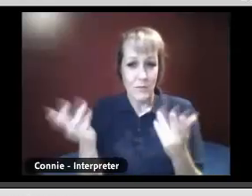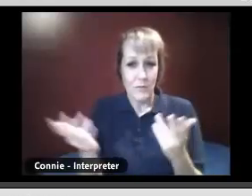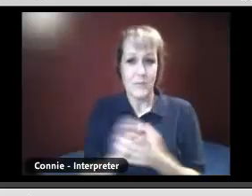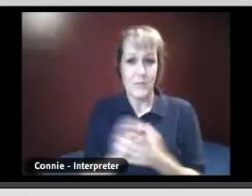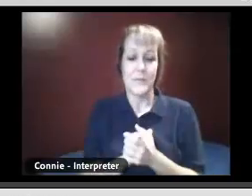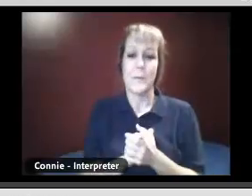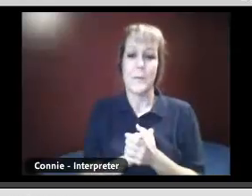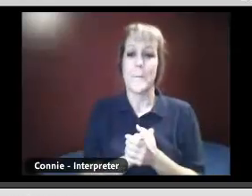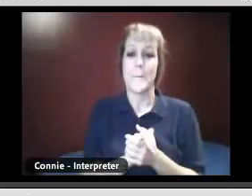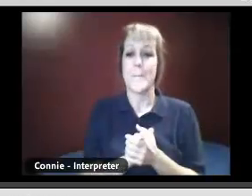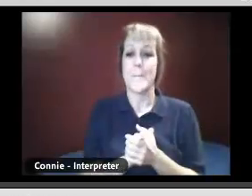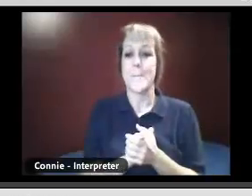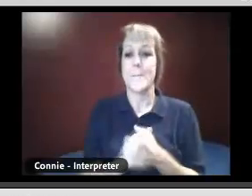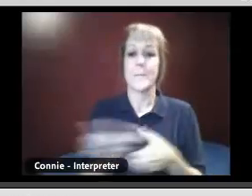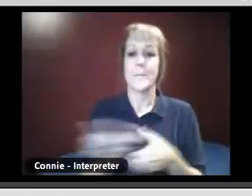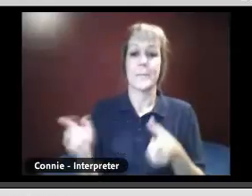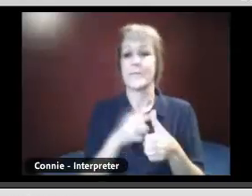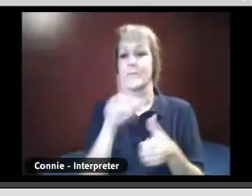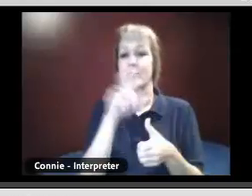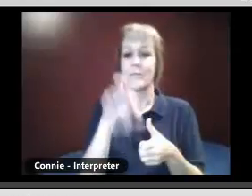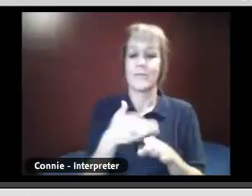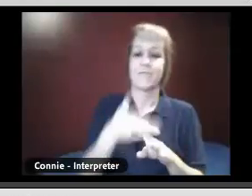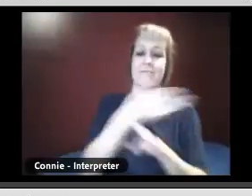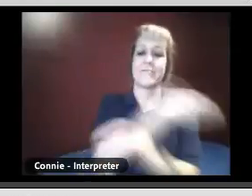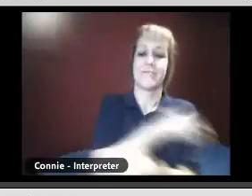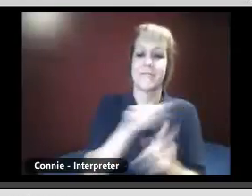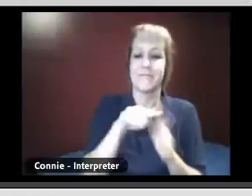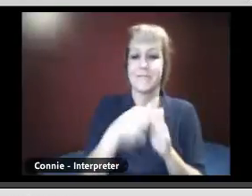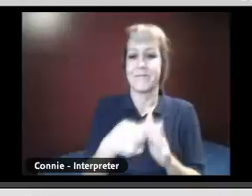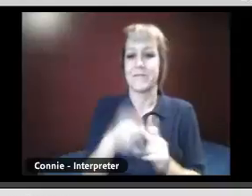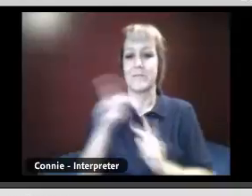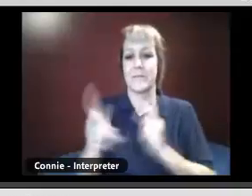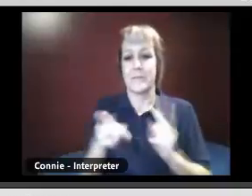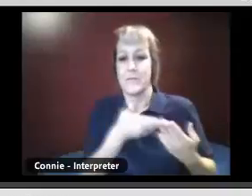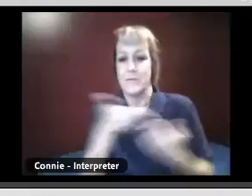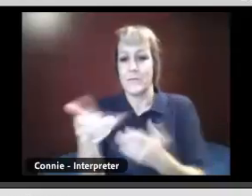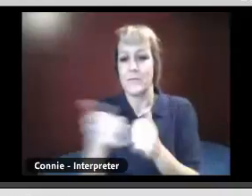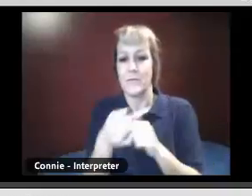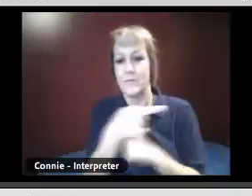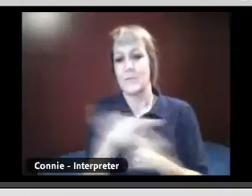That was one of my first questions to you when we began this series. What do people bring along with them?